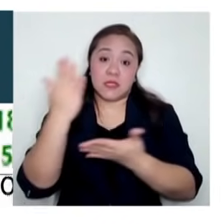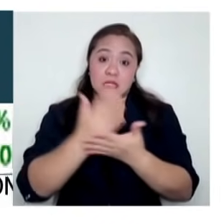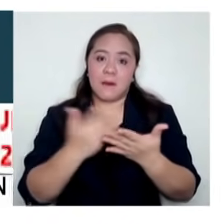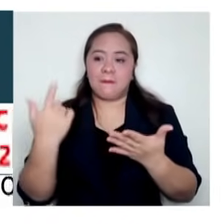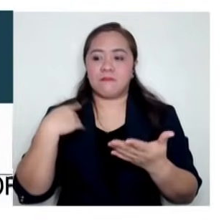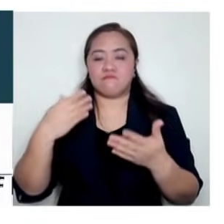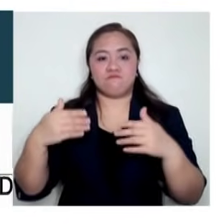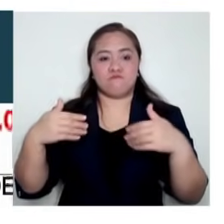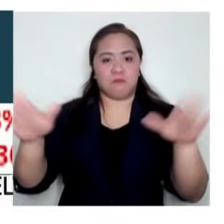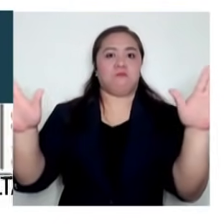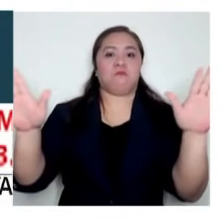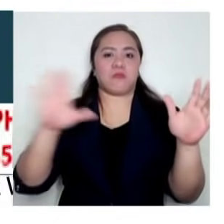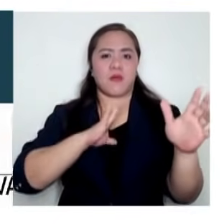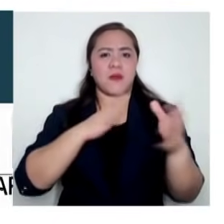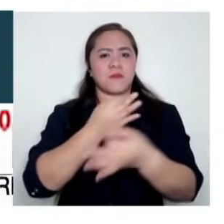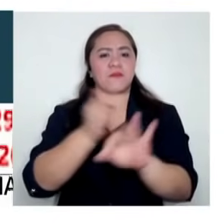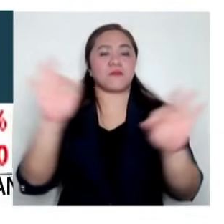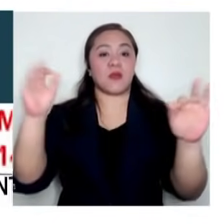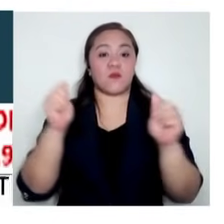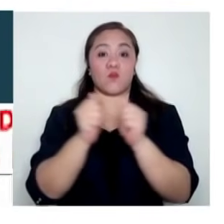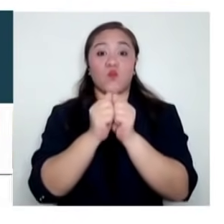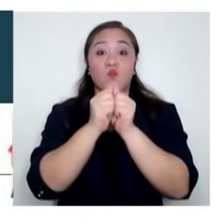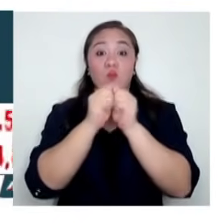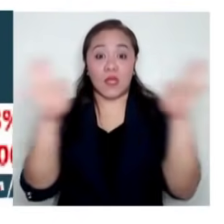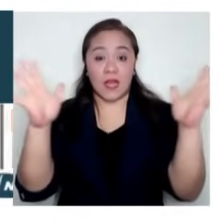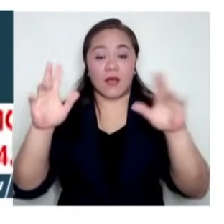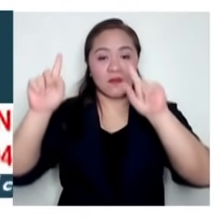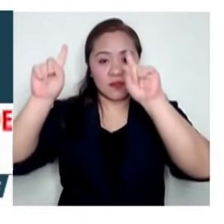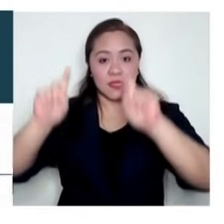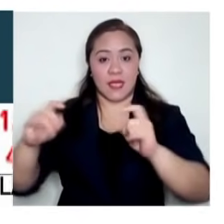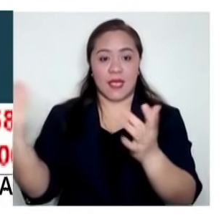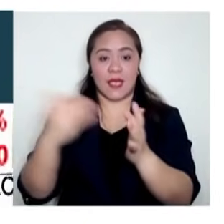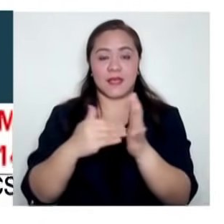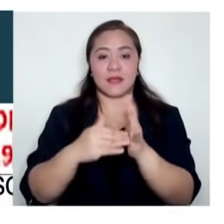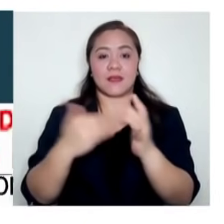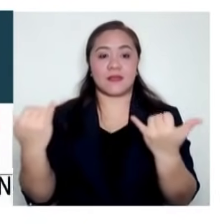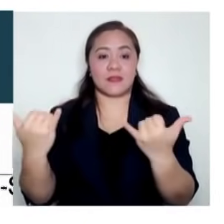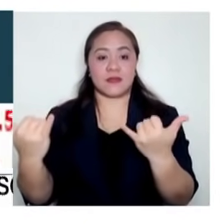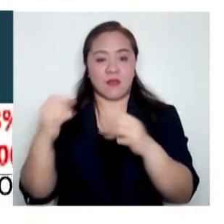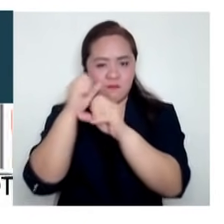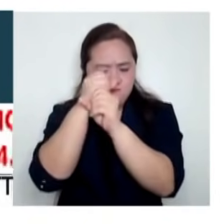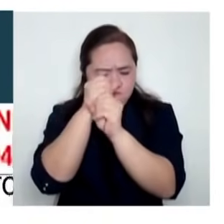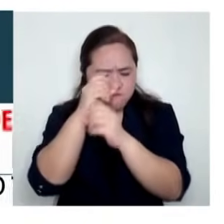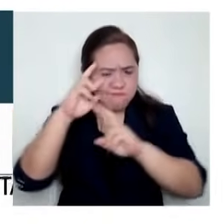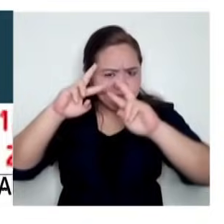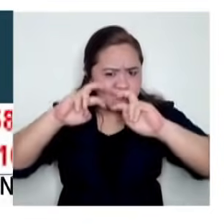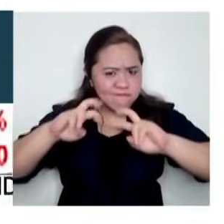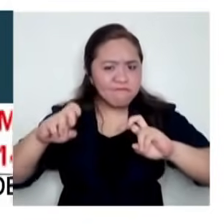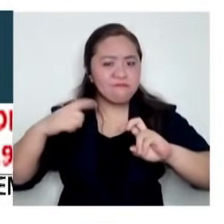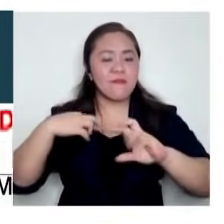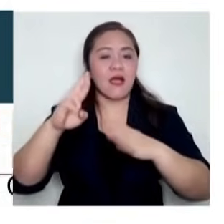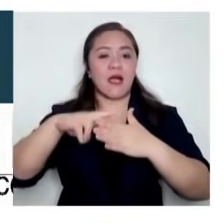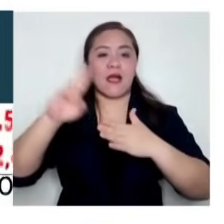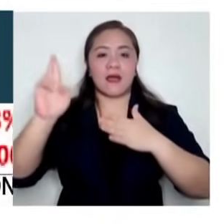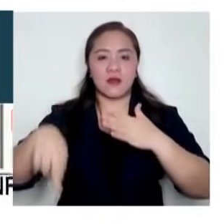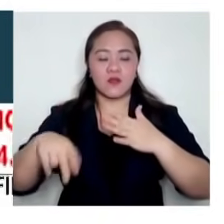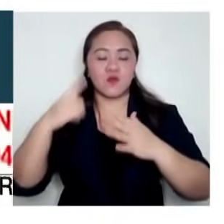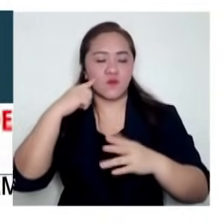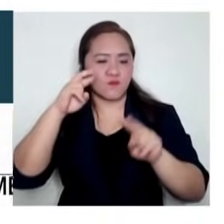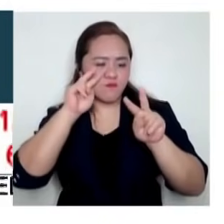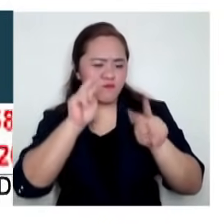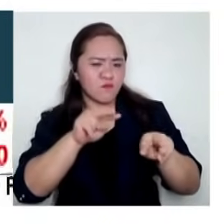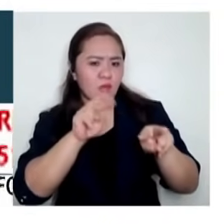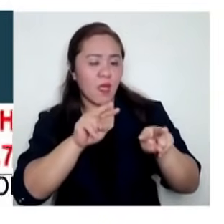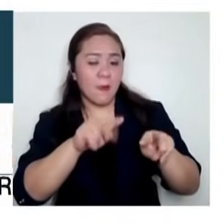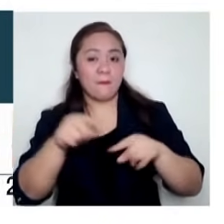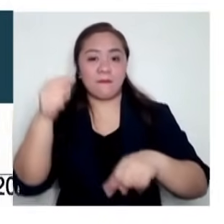this repeat test. Now came the whole genome sequencing results, and these individuals were again monitored closely. We went back to